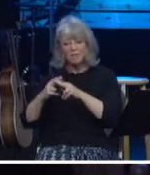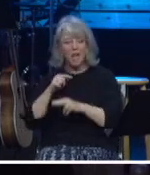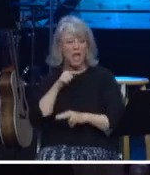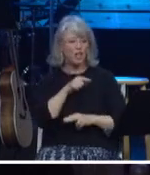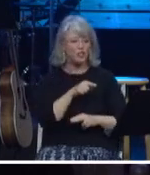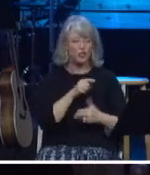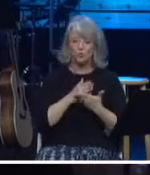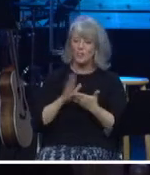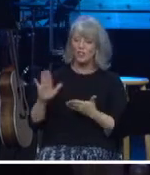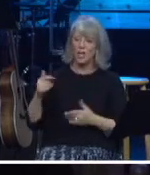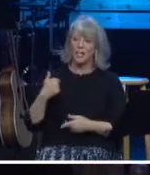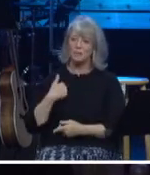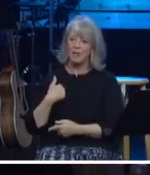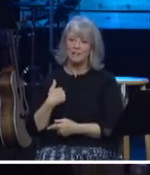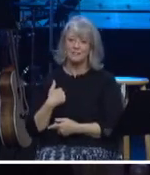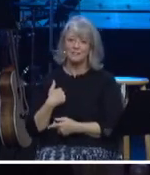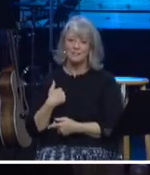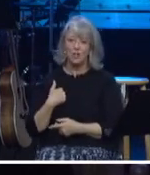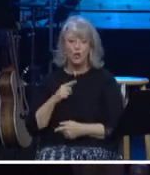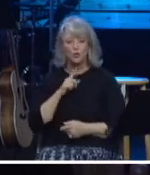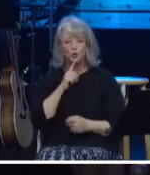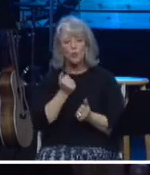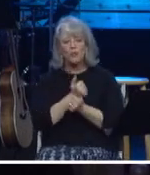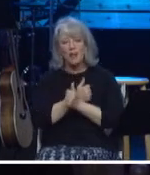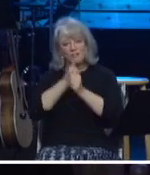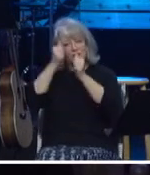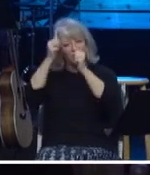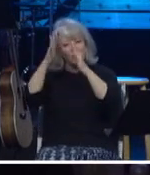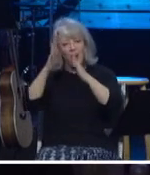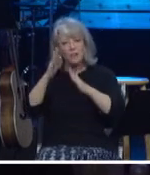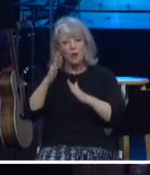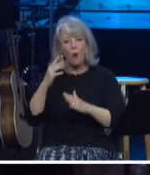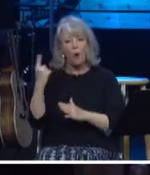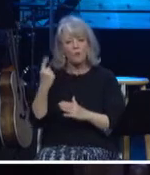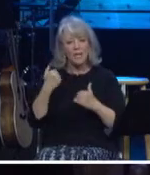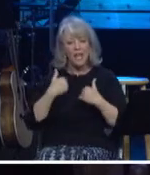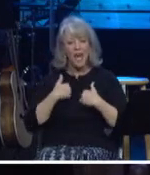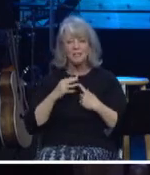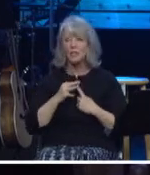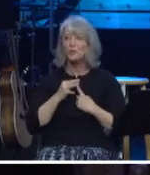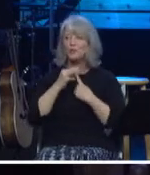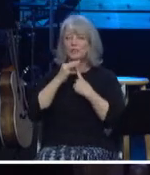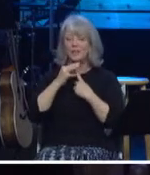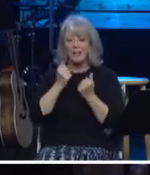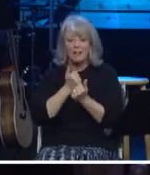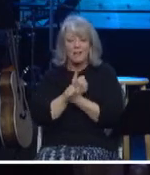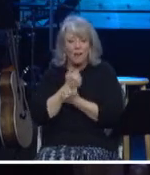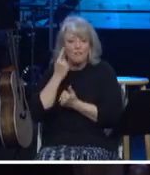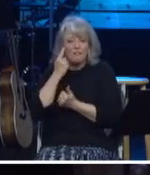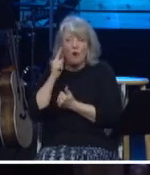So true love for the Father always shows itself in a love, an exclusive love for his Son, for Christ.